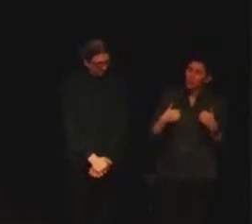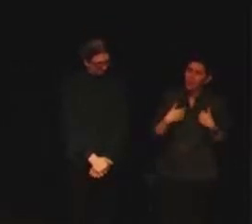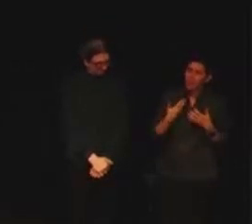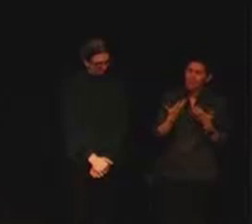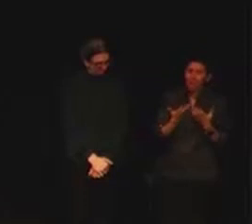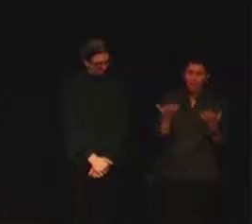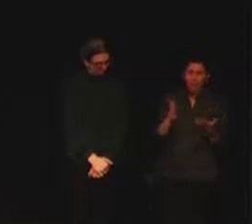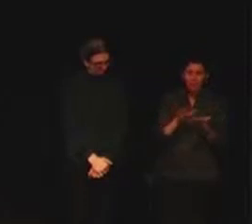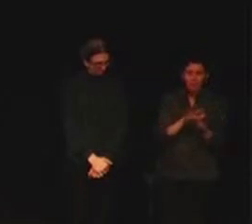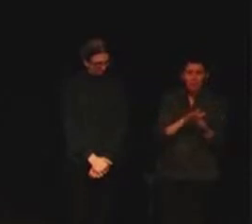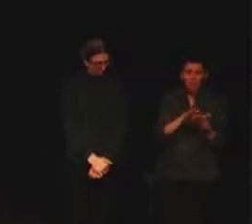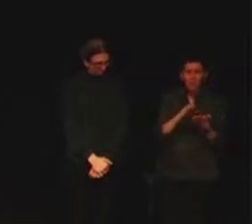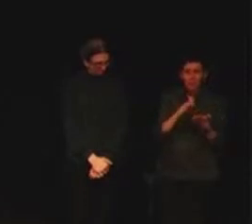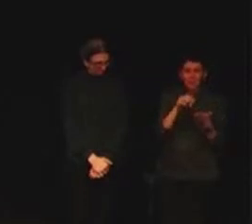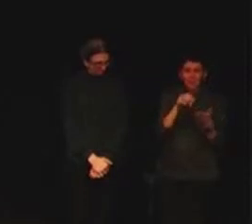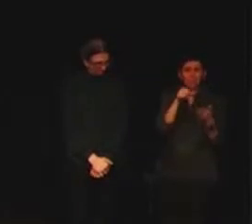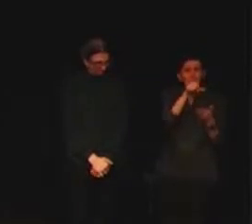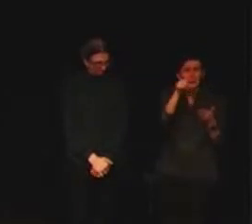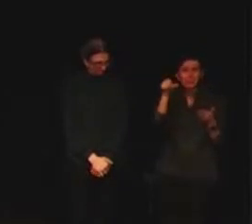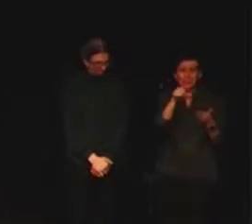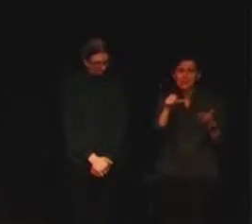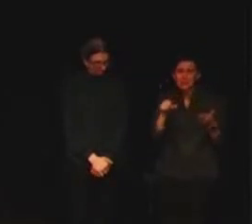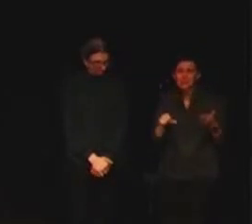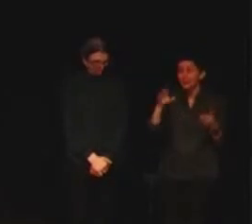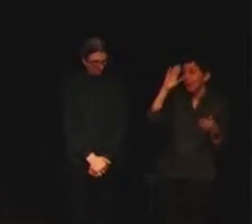up around. Hey, Elizabeth.